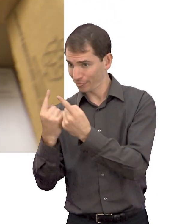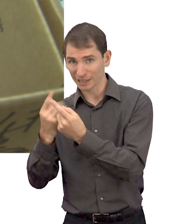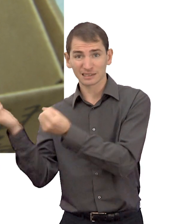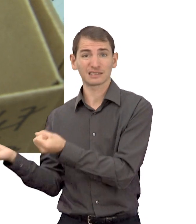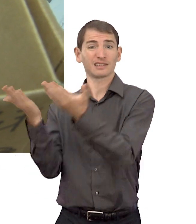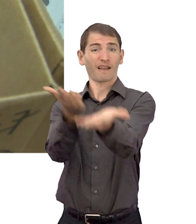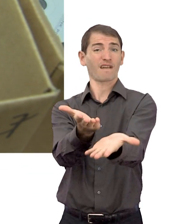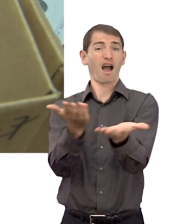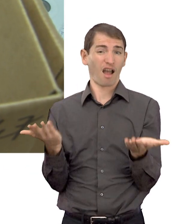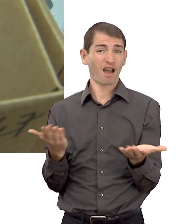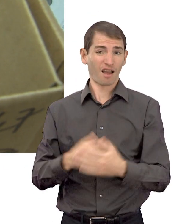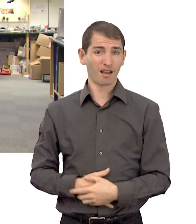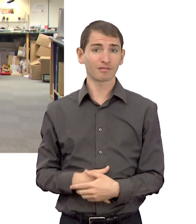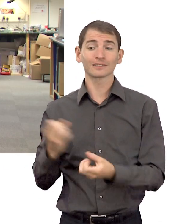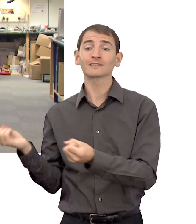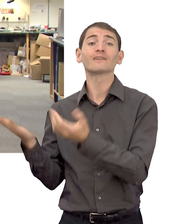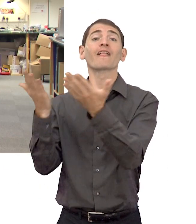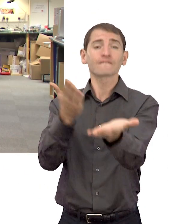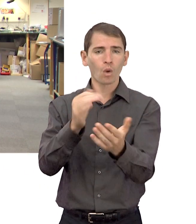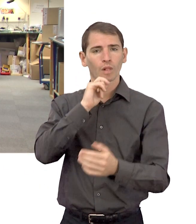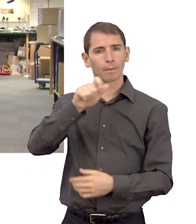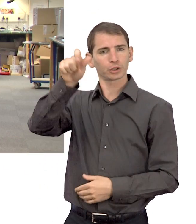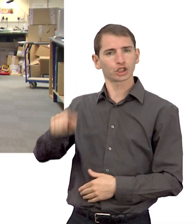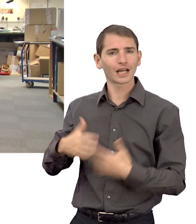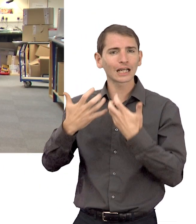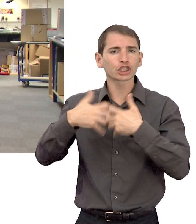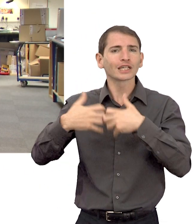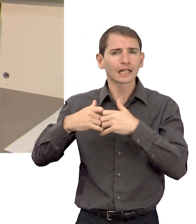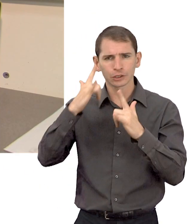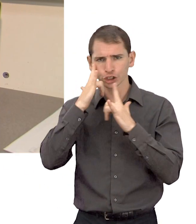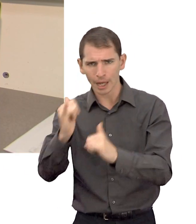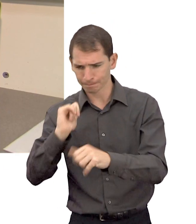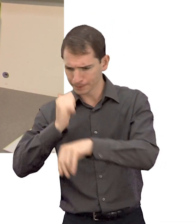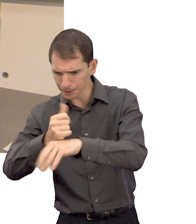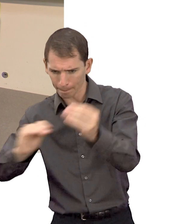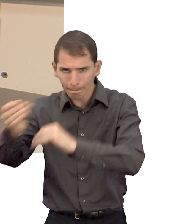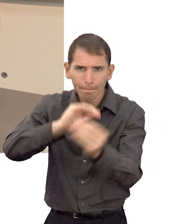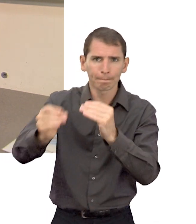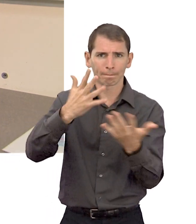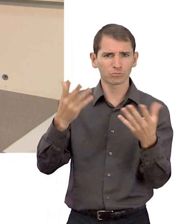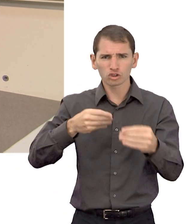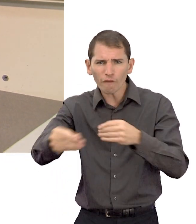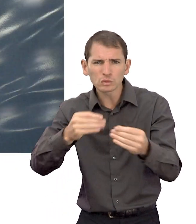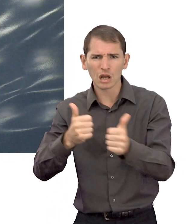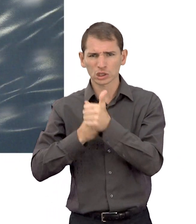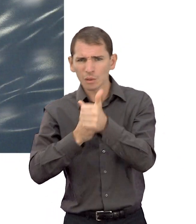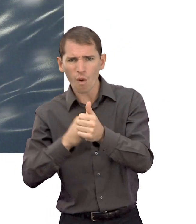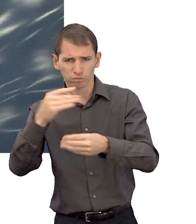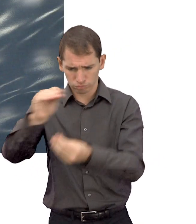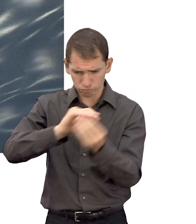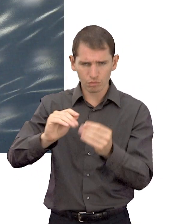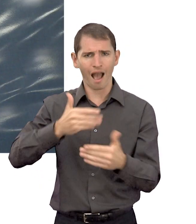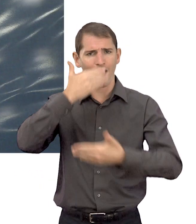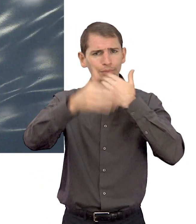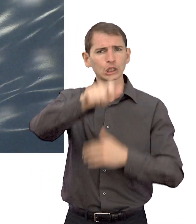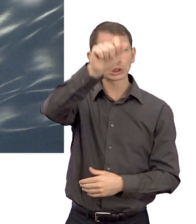On delivery of the equipment, an engineer will set up all of the ergonomics and all of the assistive hardware and software supplied, and they'll work with the student through